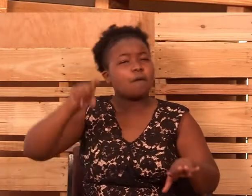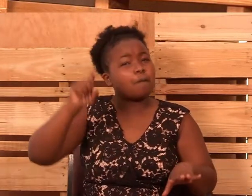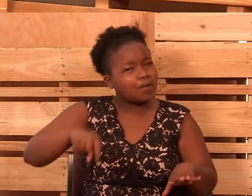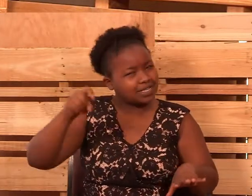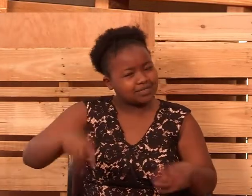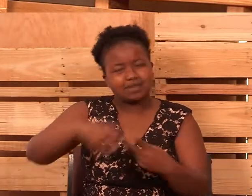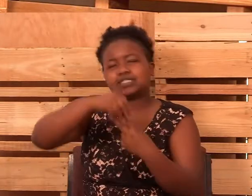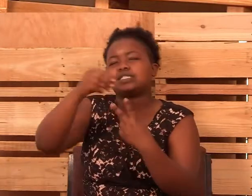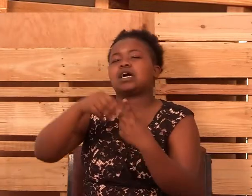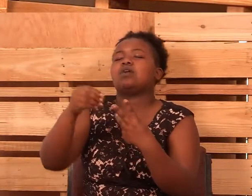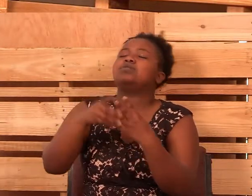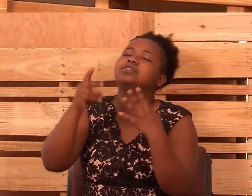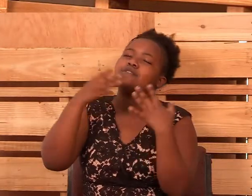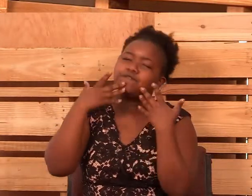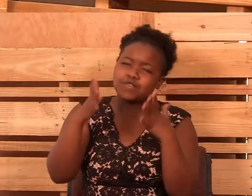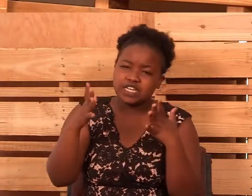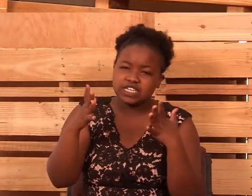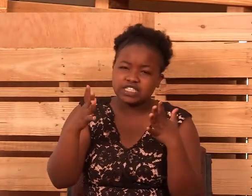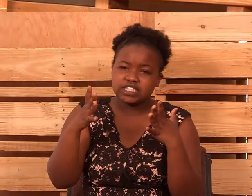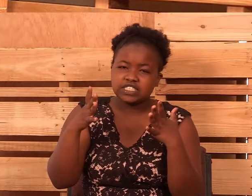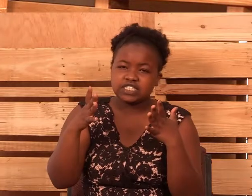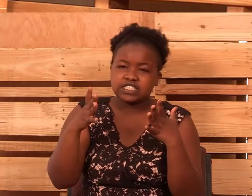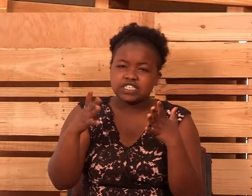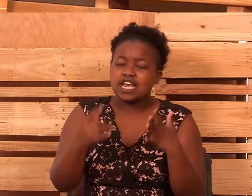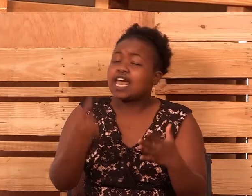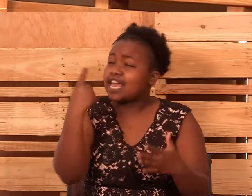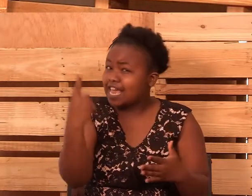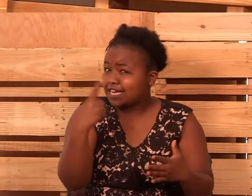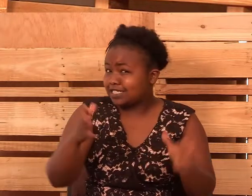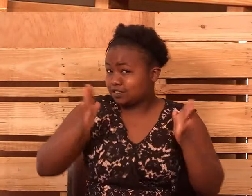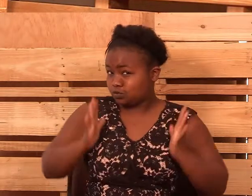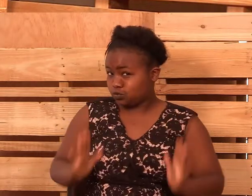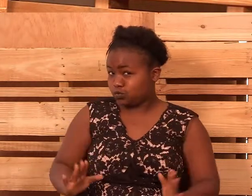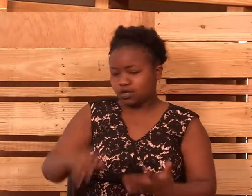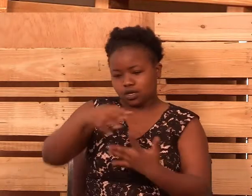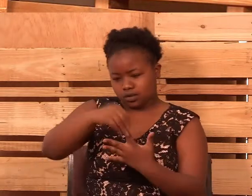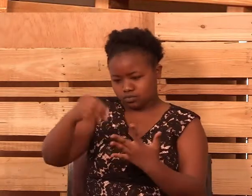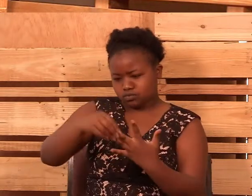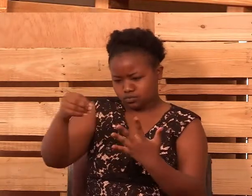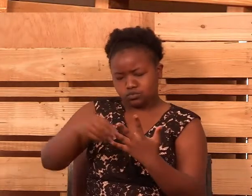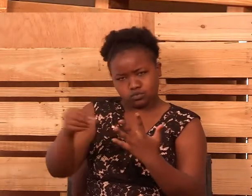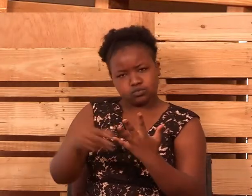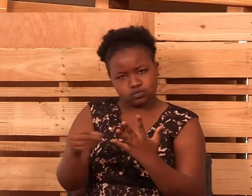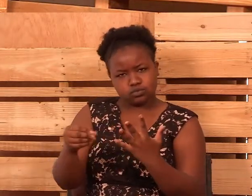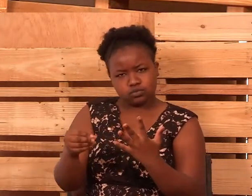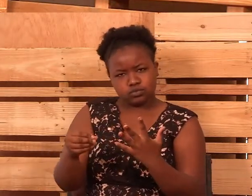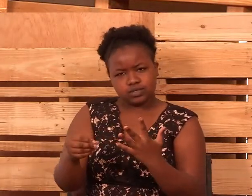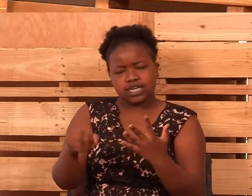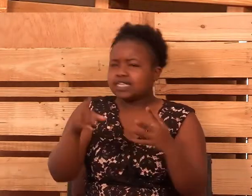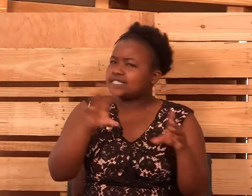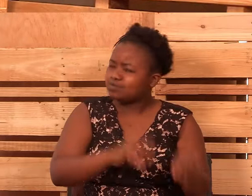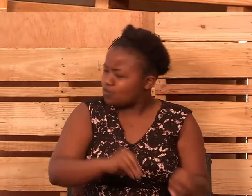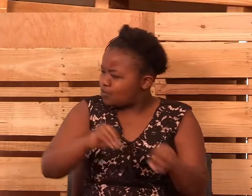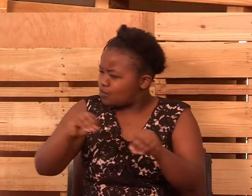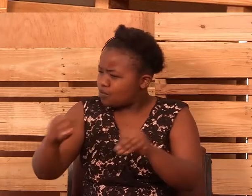be counted. So each person, everybody has to be counted. And everybody had to go to